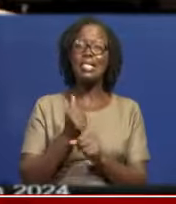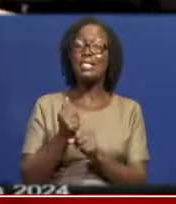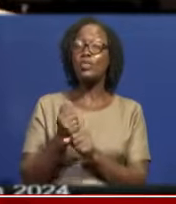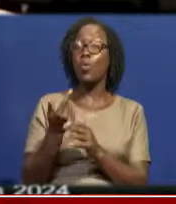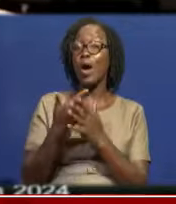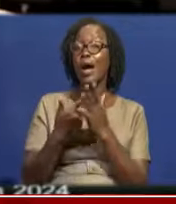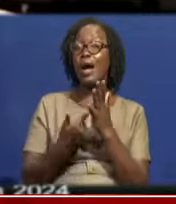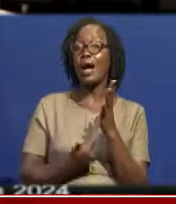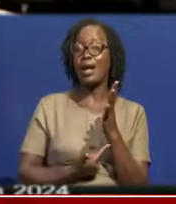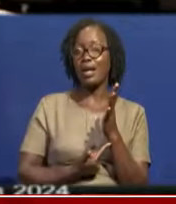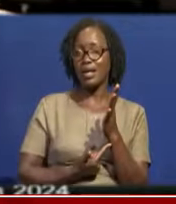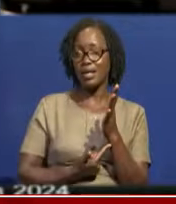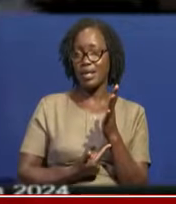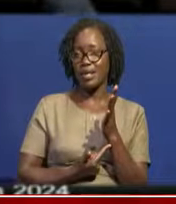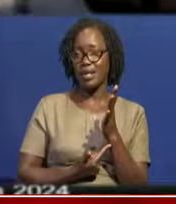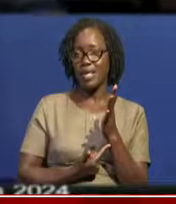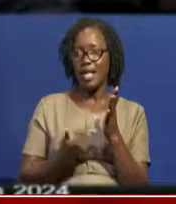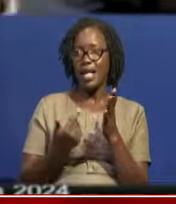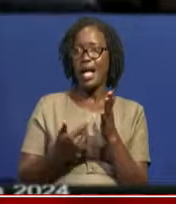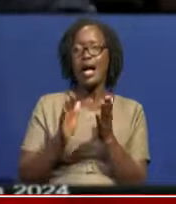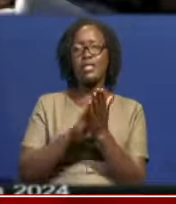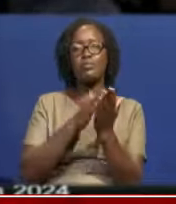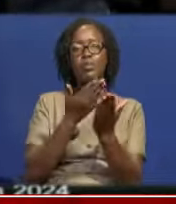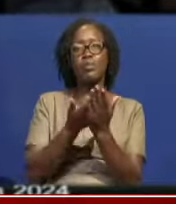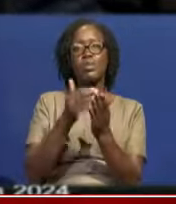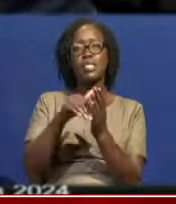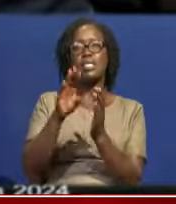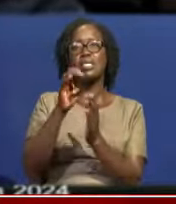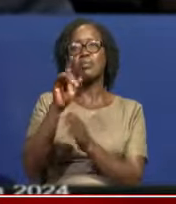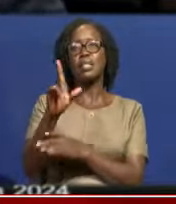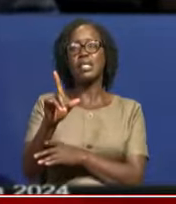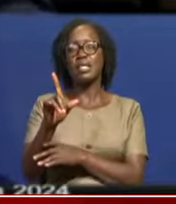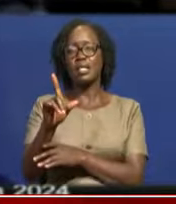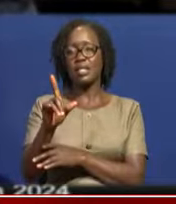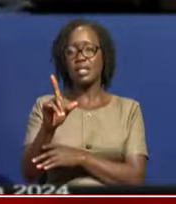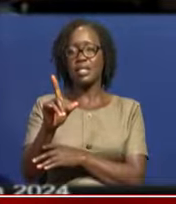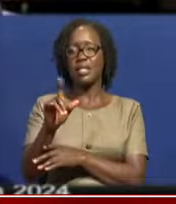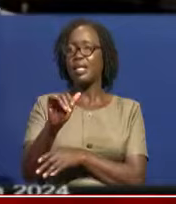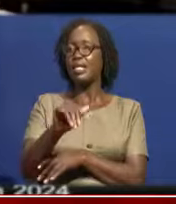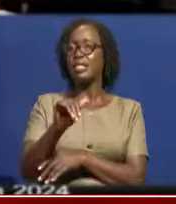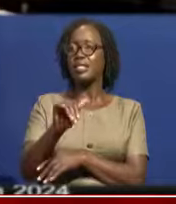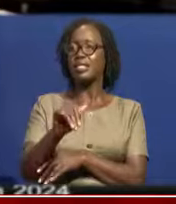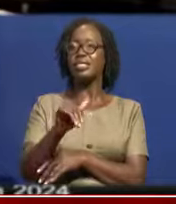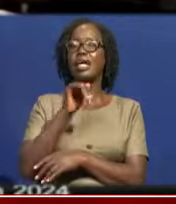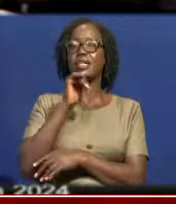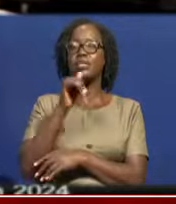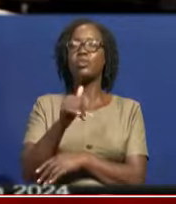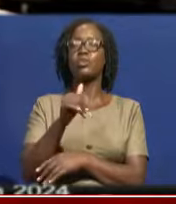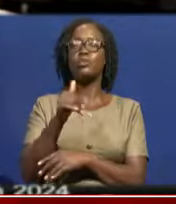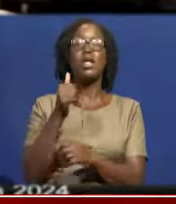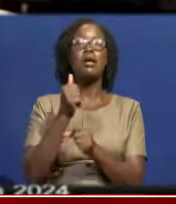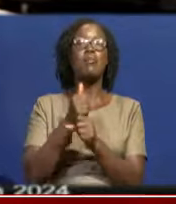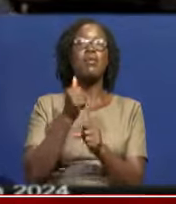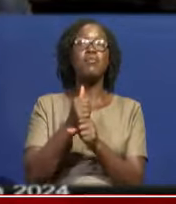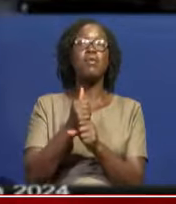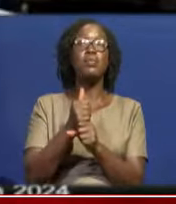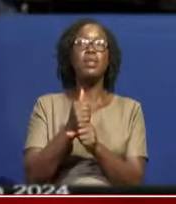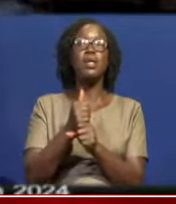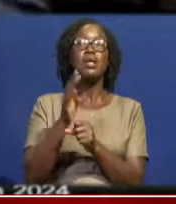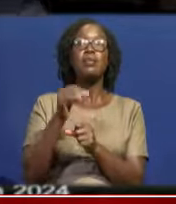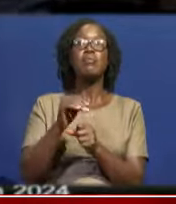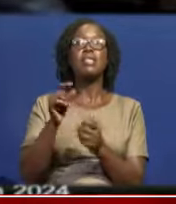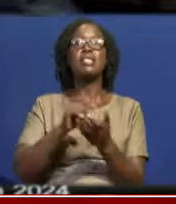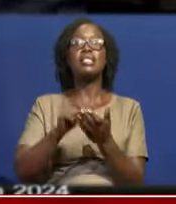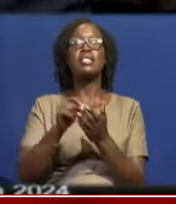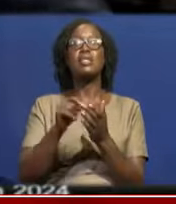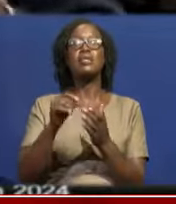functions as proposed in the bill that are not being performed by the Secretary